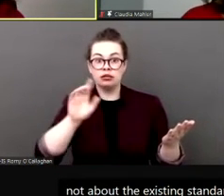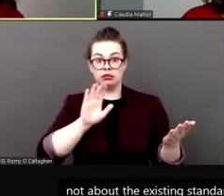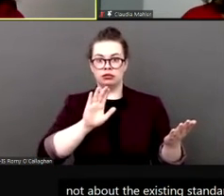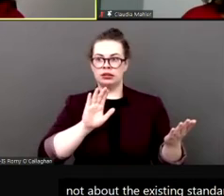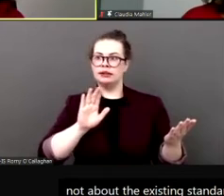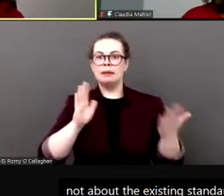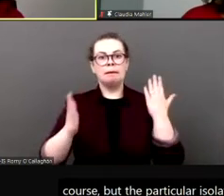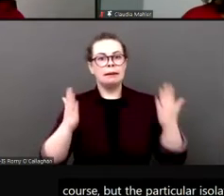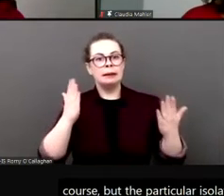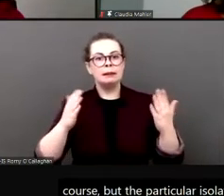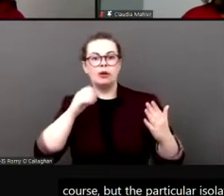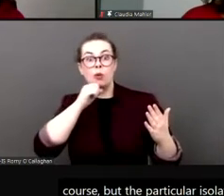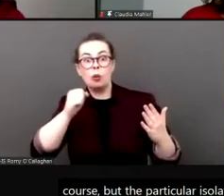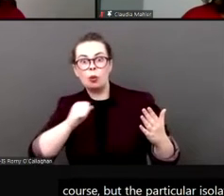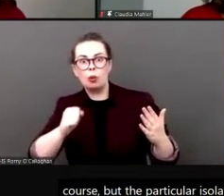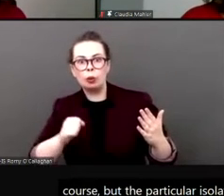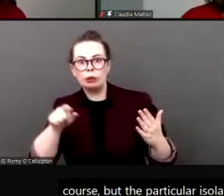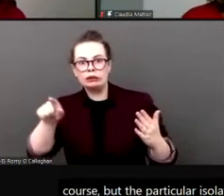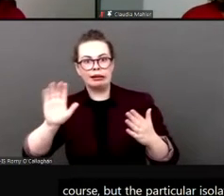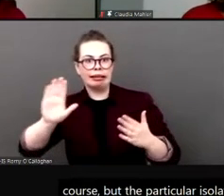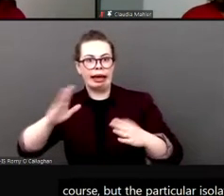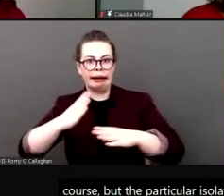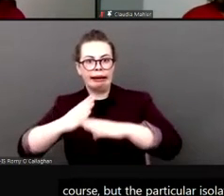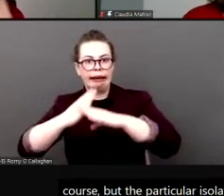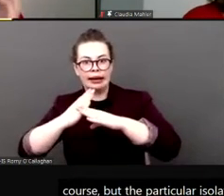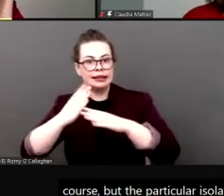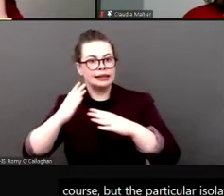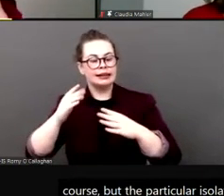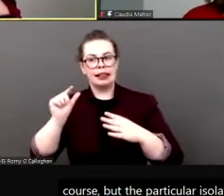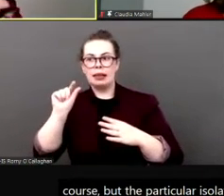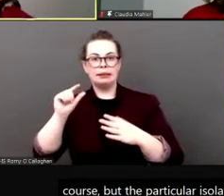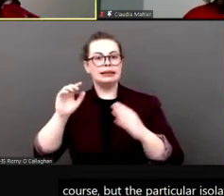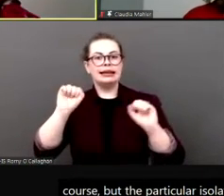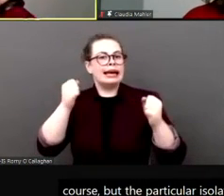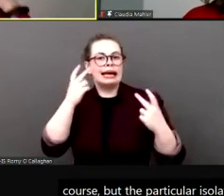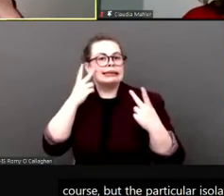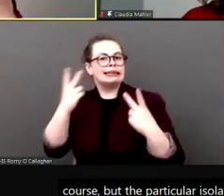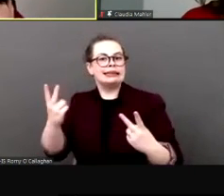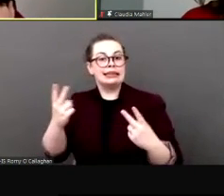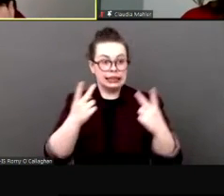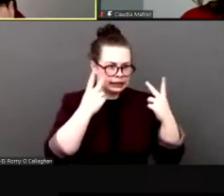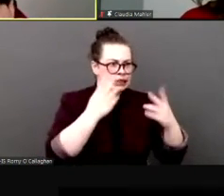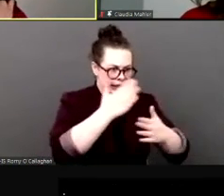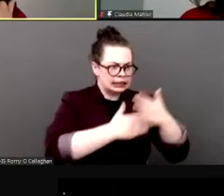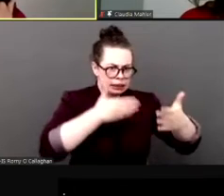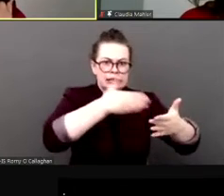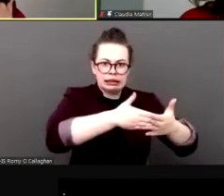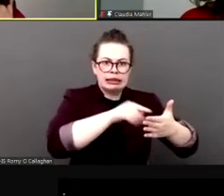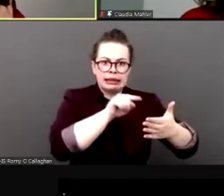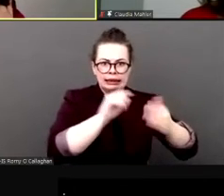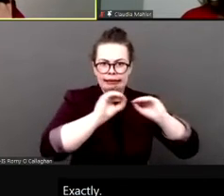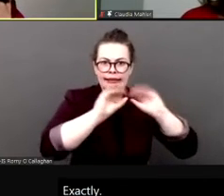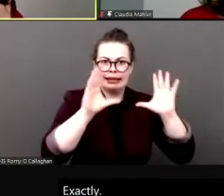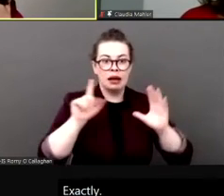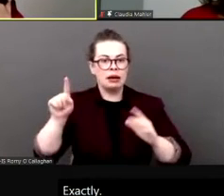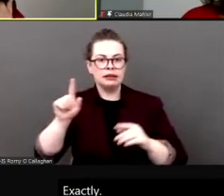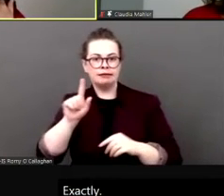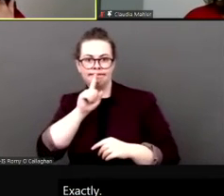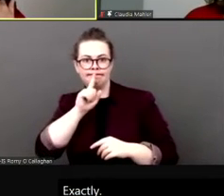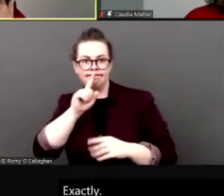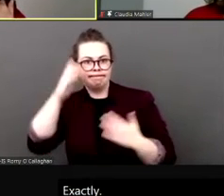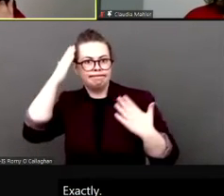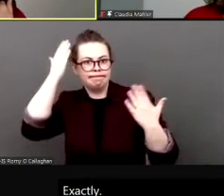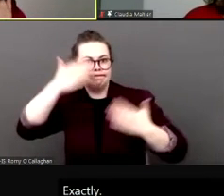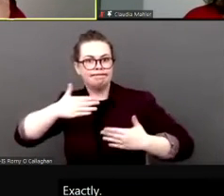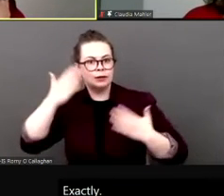in the existing system. Exactly. I want to bring forward a question that we have received from Bridget